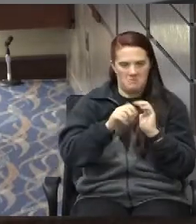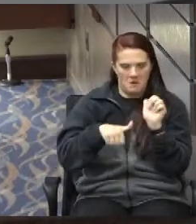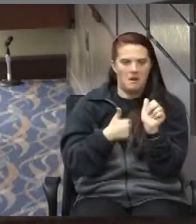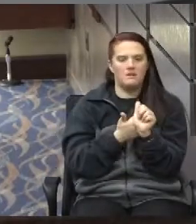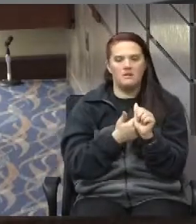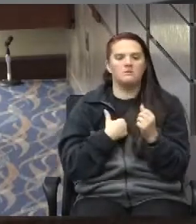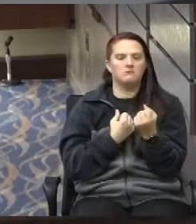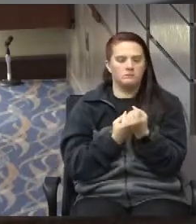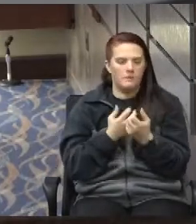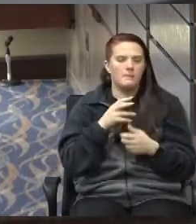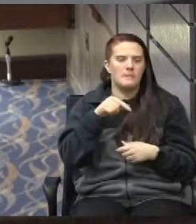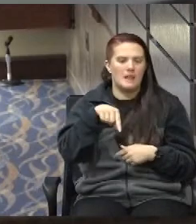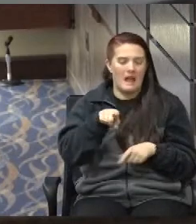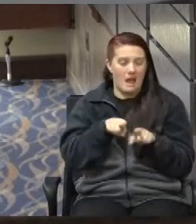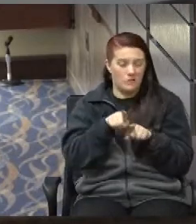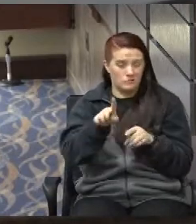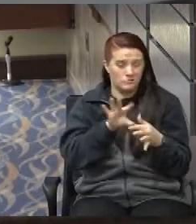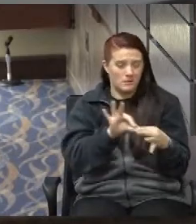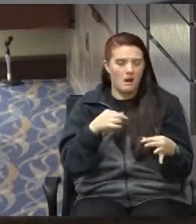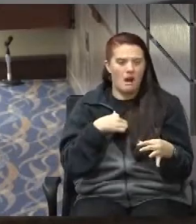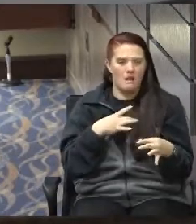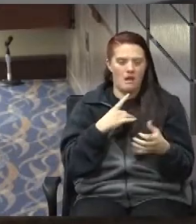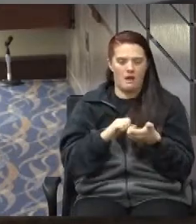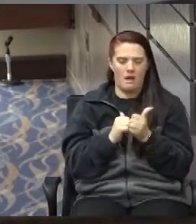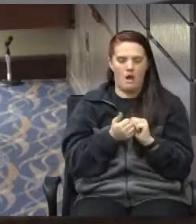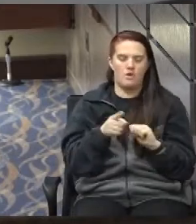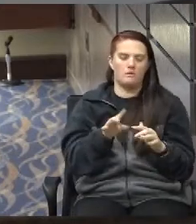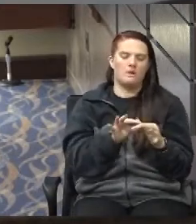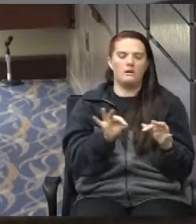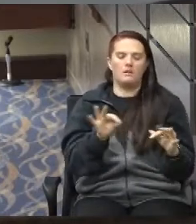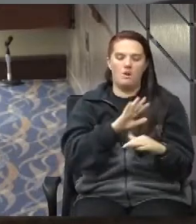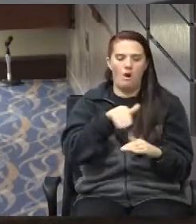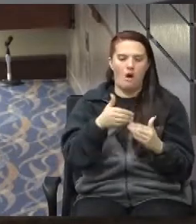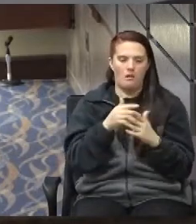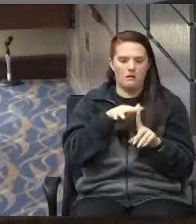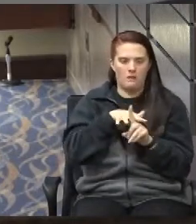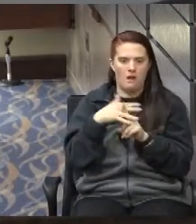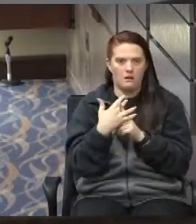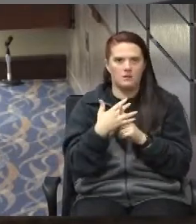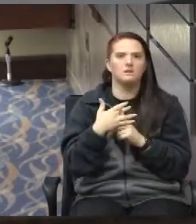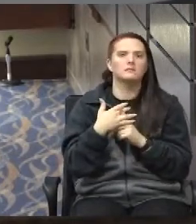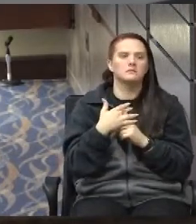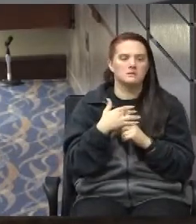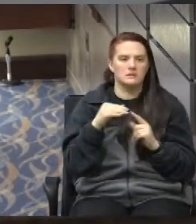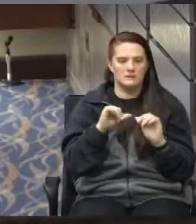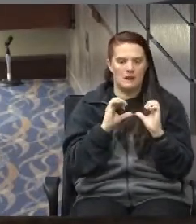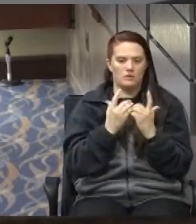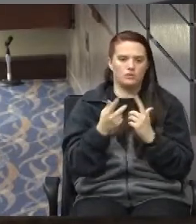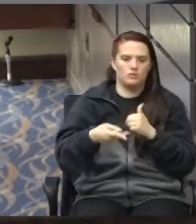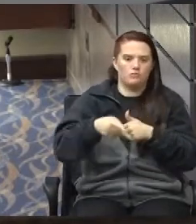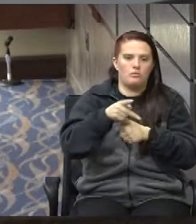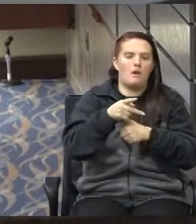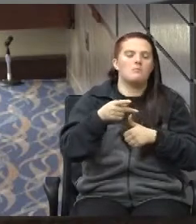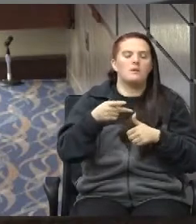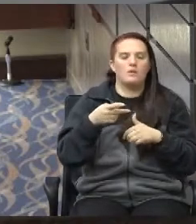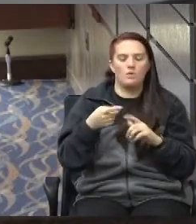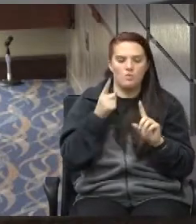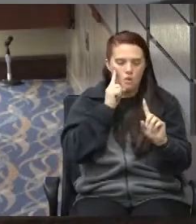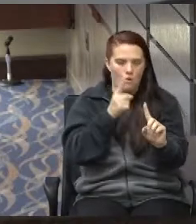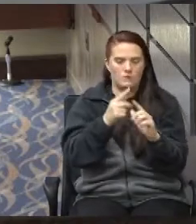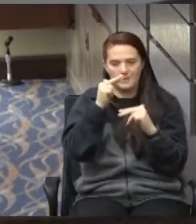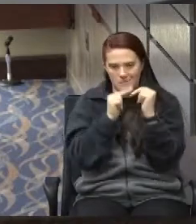of it. And as you pointed out, I like how you put this all in the context of one of this council's primary goals of building